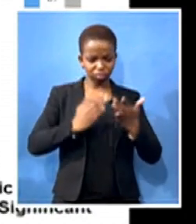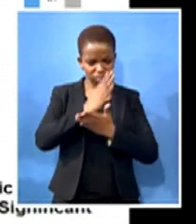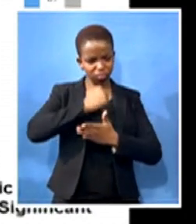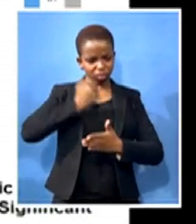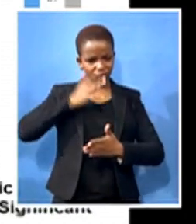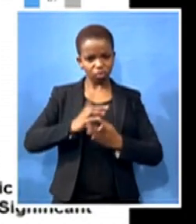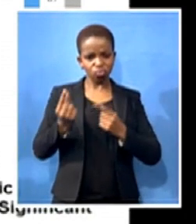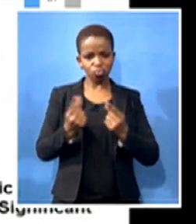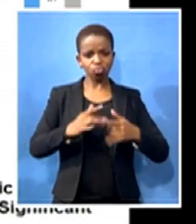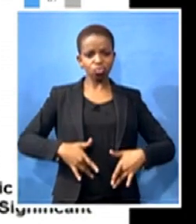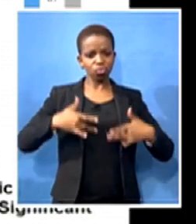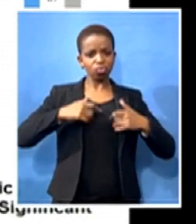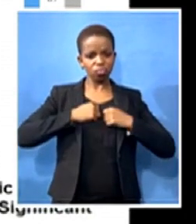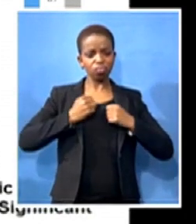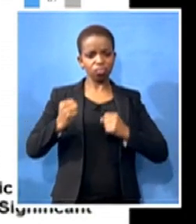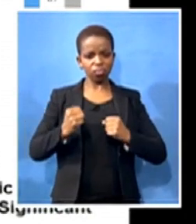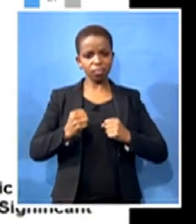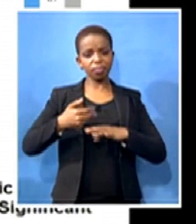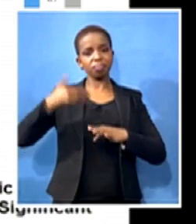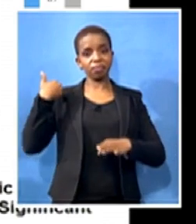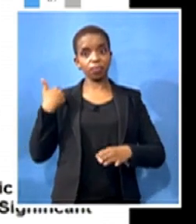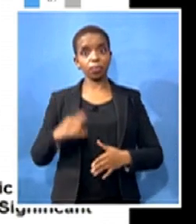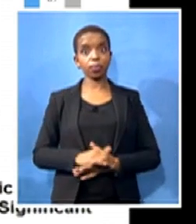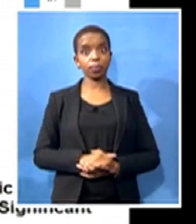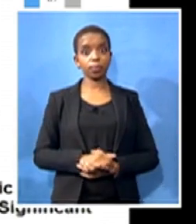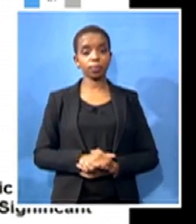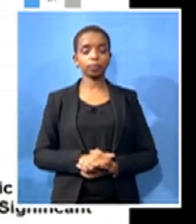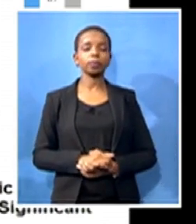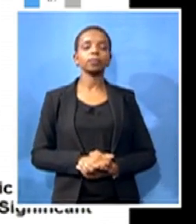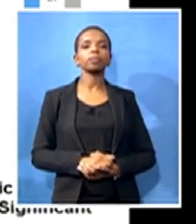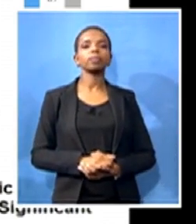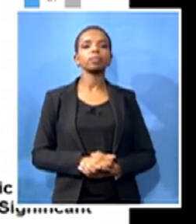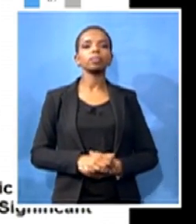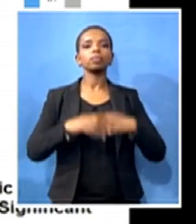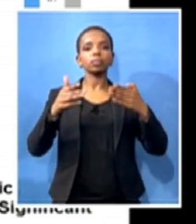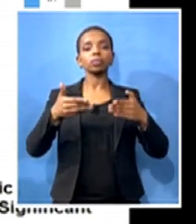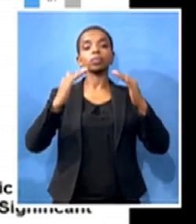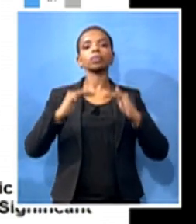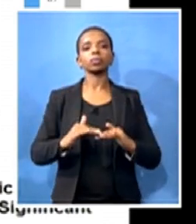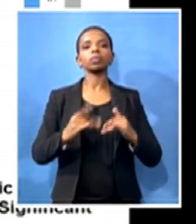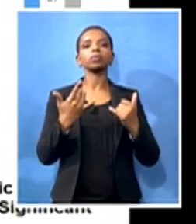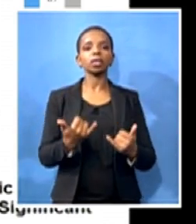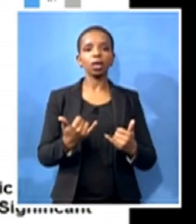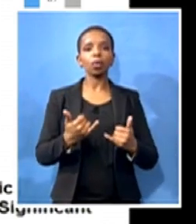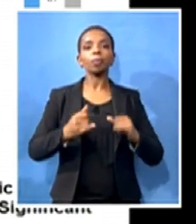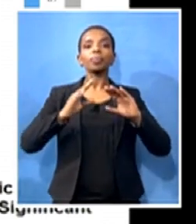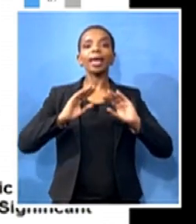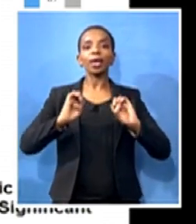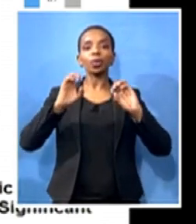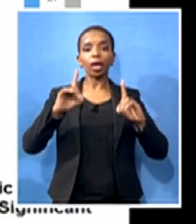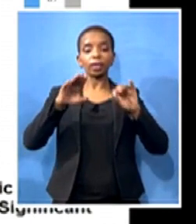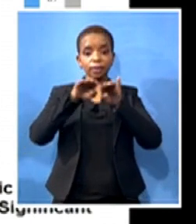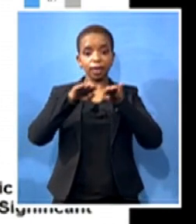Here again, changes by population group and education phase. I cannot explain the